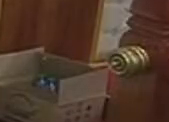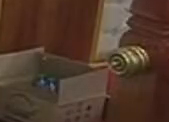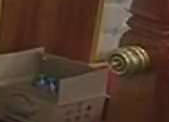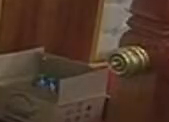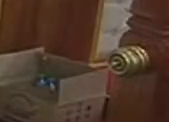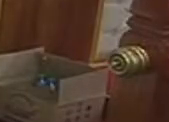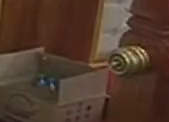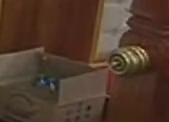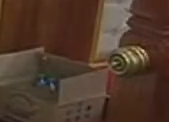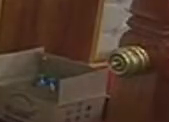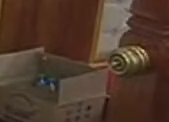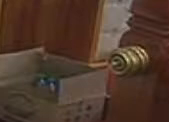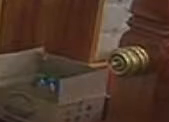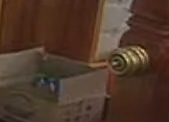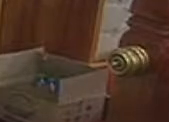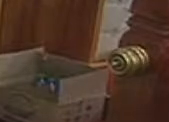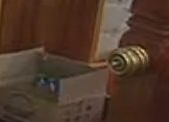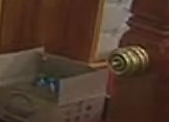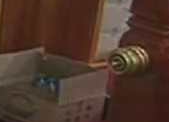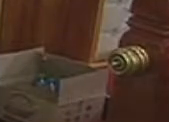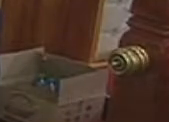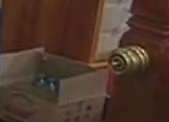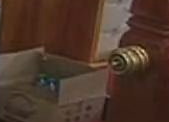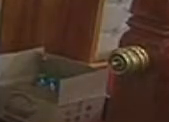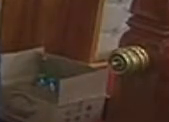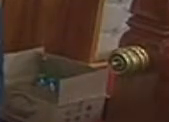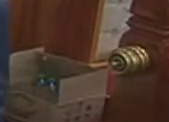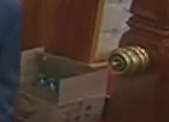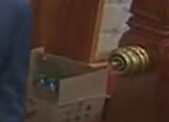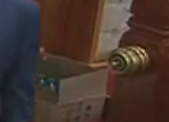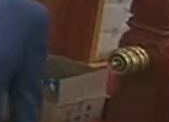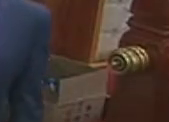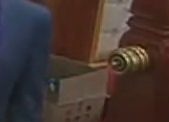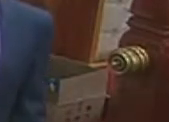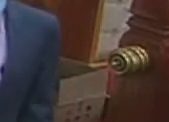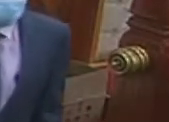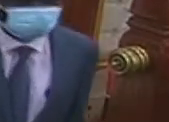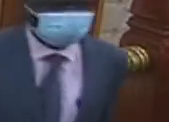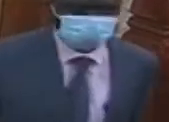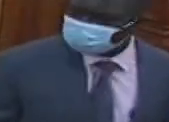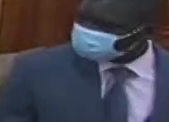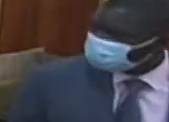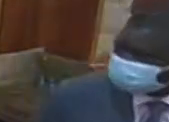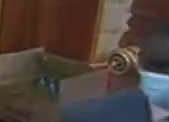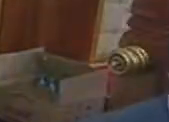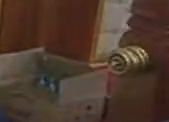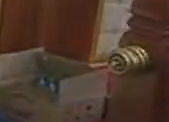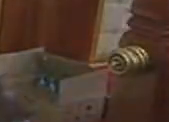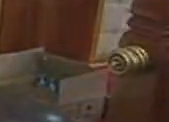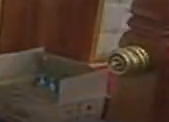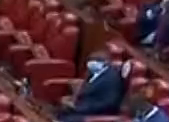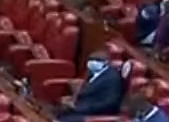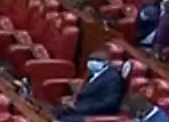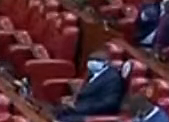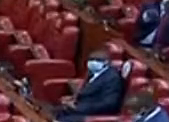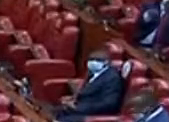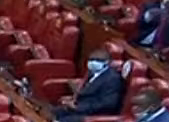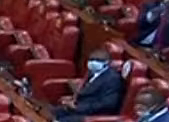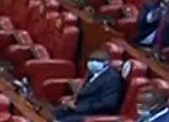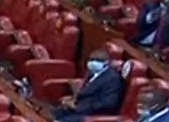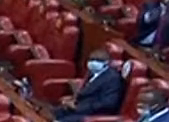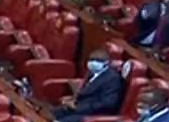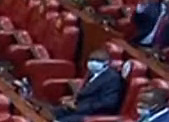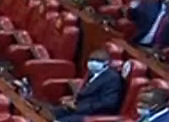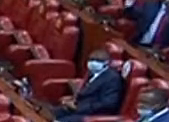framework for the training matters registration, as well as licensing and standards